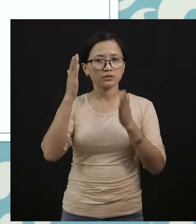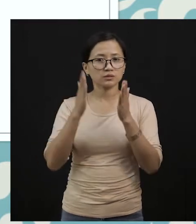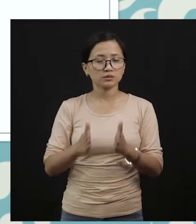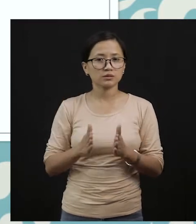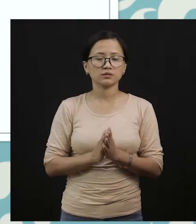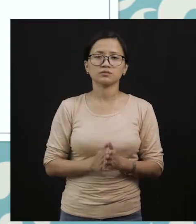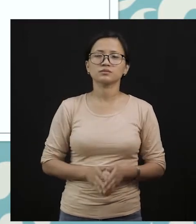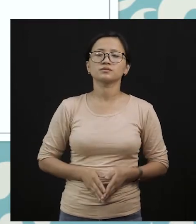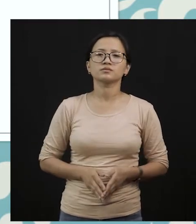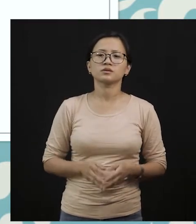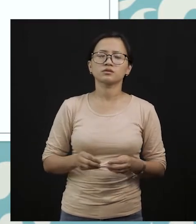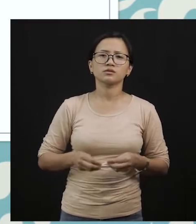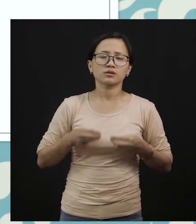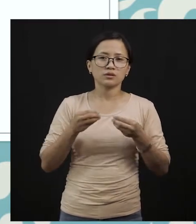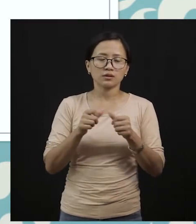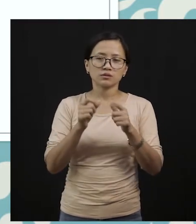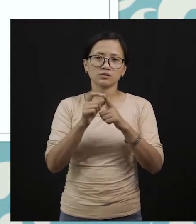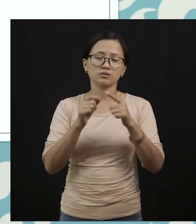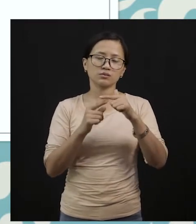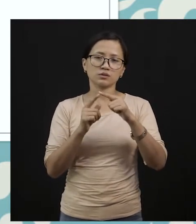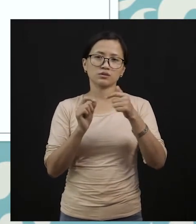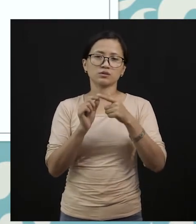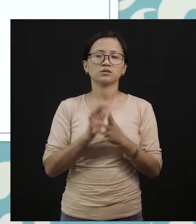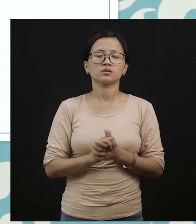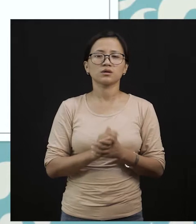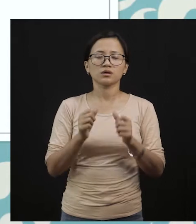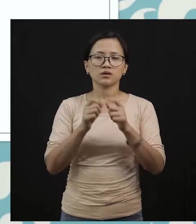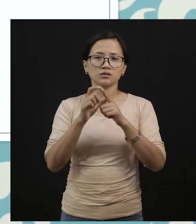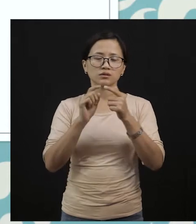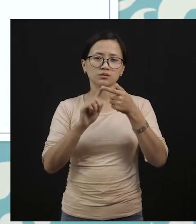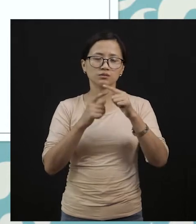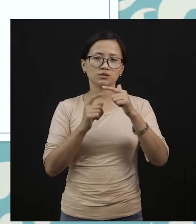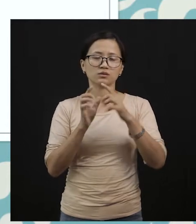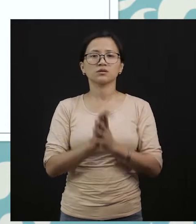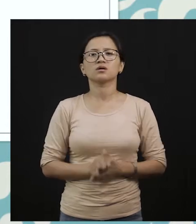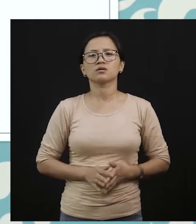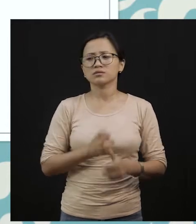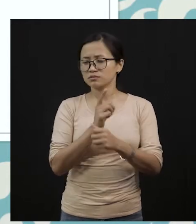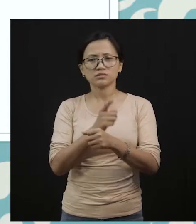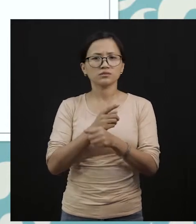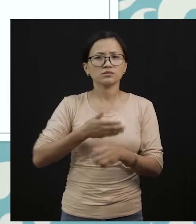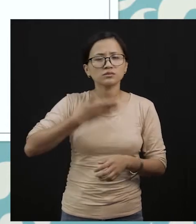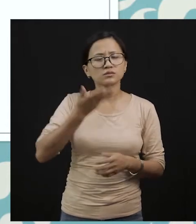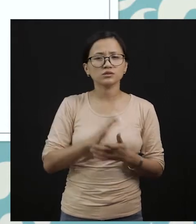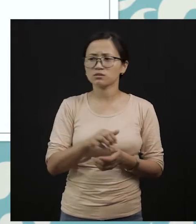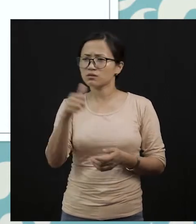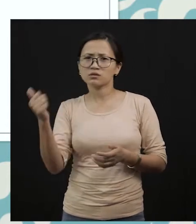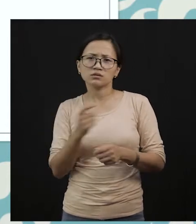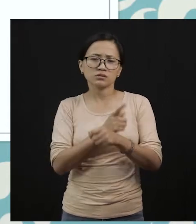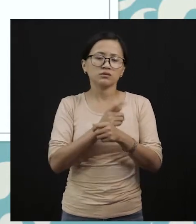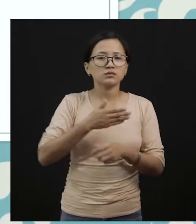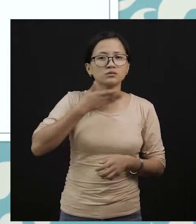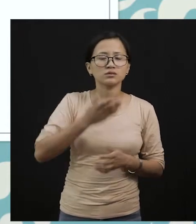we can also adapt something in our lives. It is not just a story that I teach or your other teachers teach, but there's